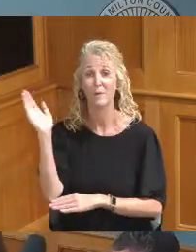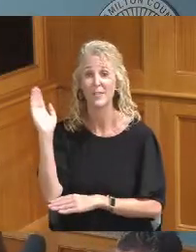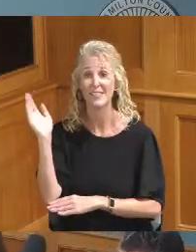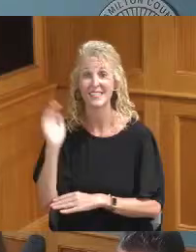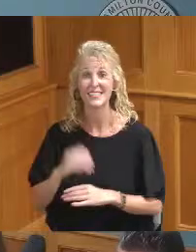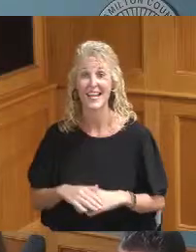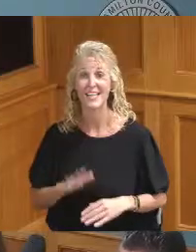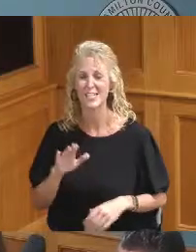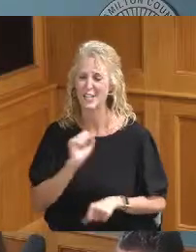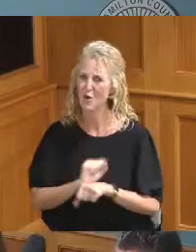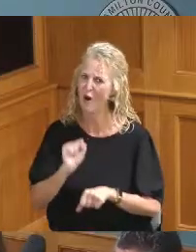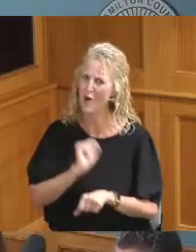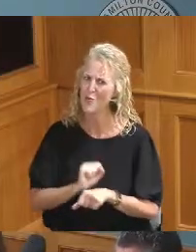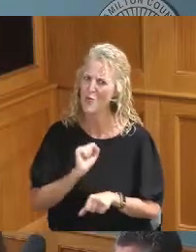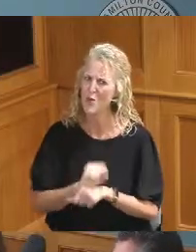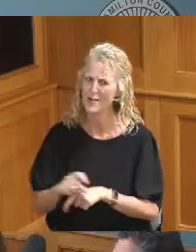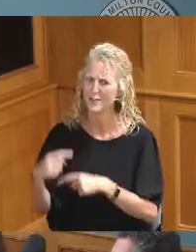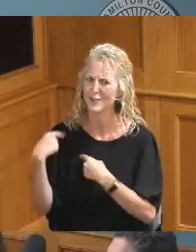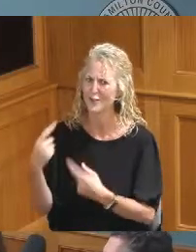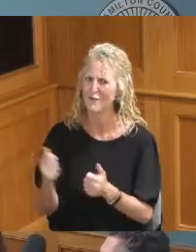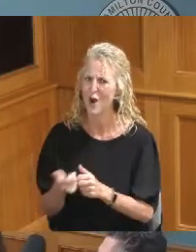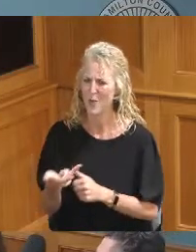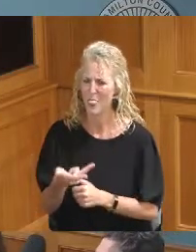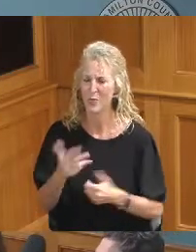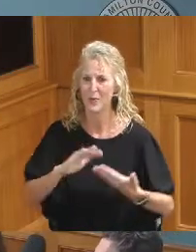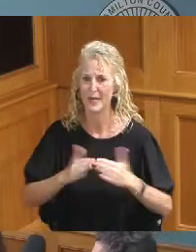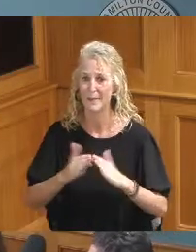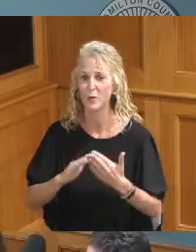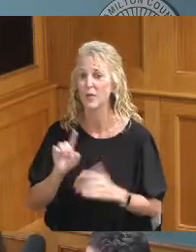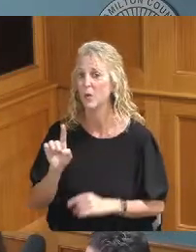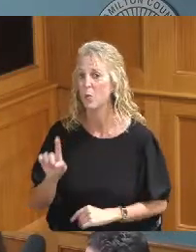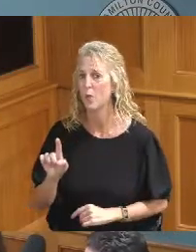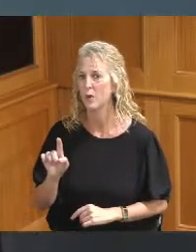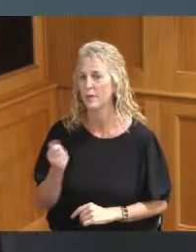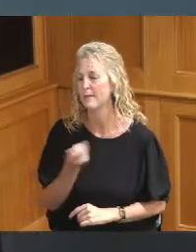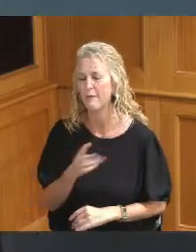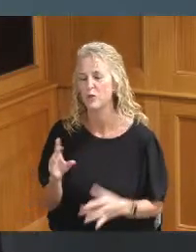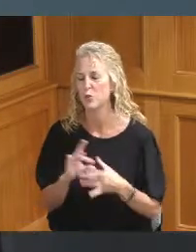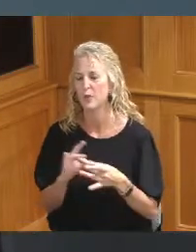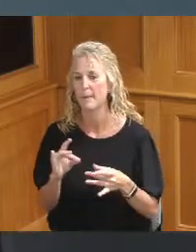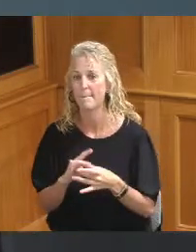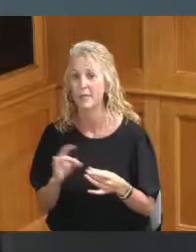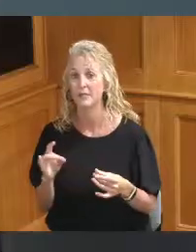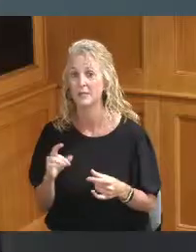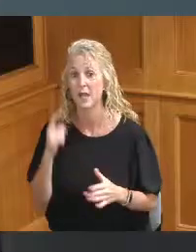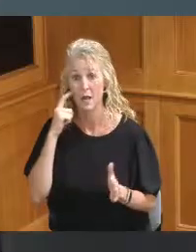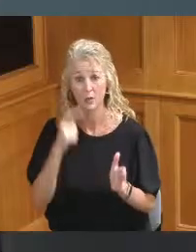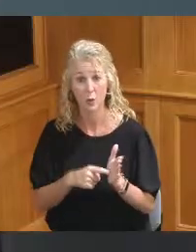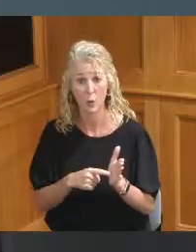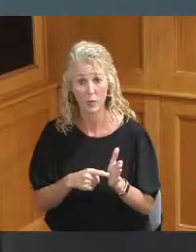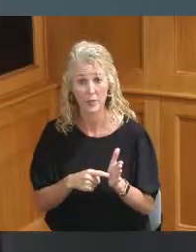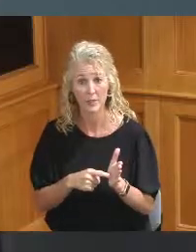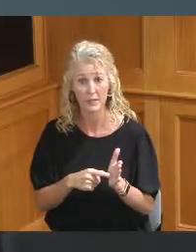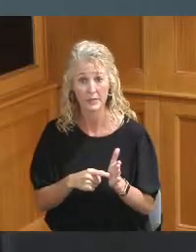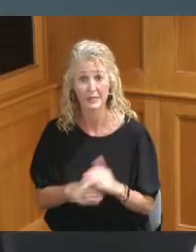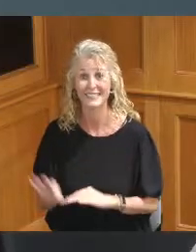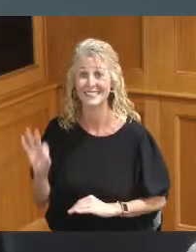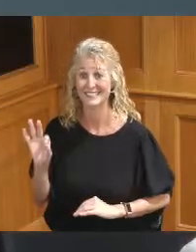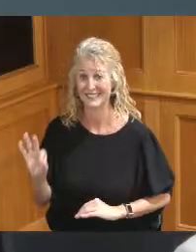presentation and hard work that you have been doing. I just had a couple comments. I noticed there were